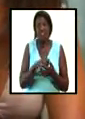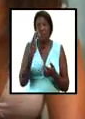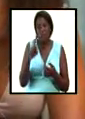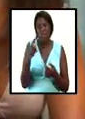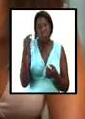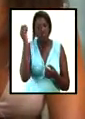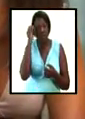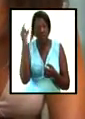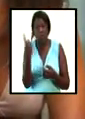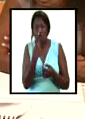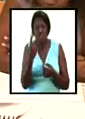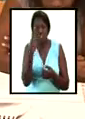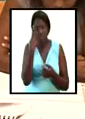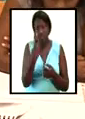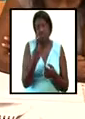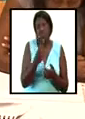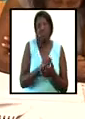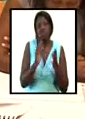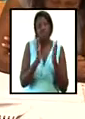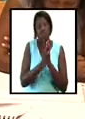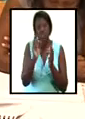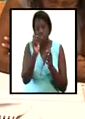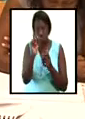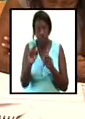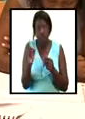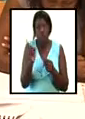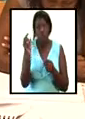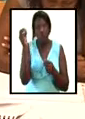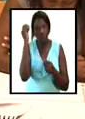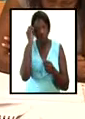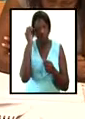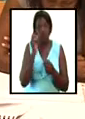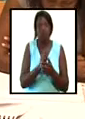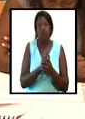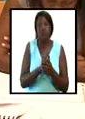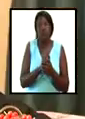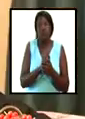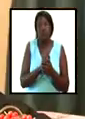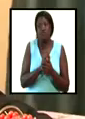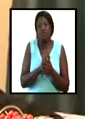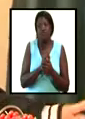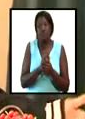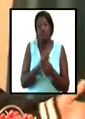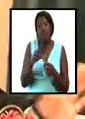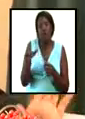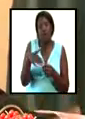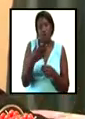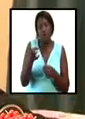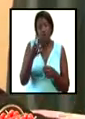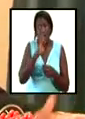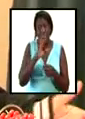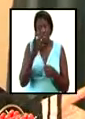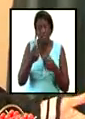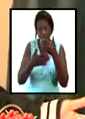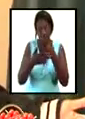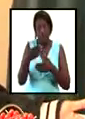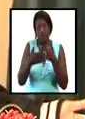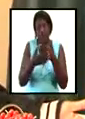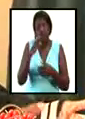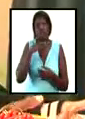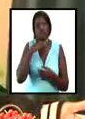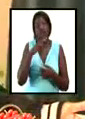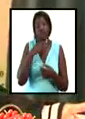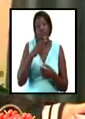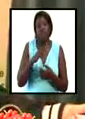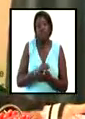Then write what you do know. Gosh. But note, all answers are usually in the passage, Okay. like most of the time. Another